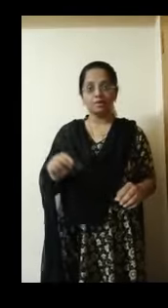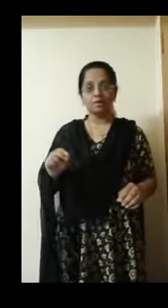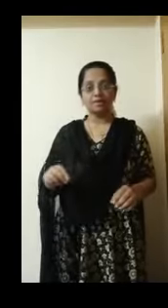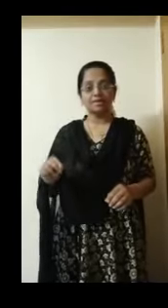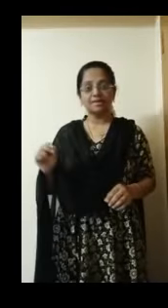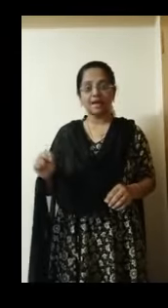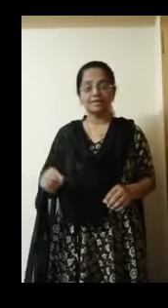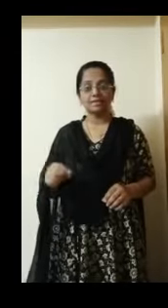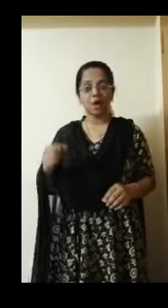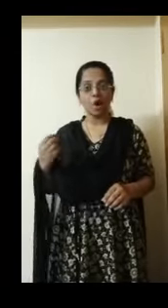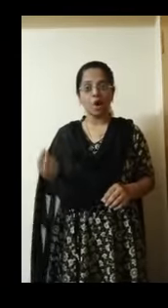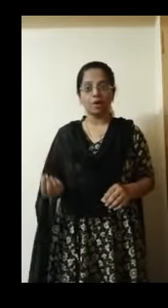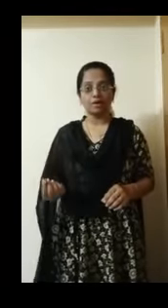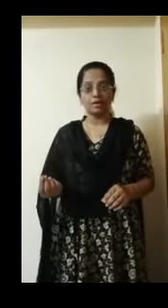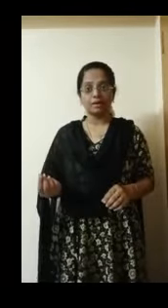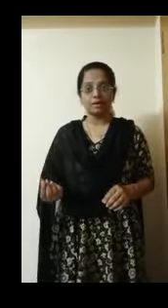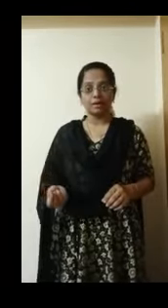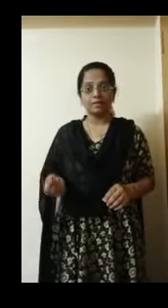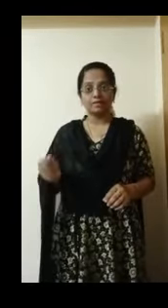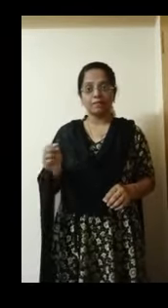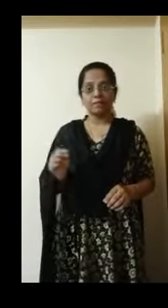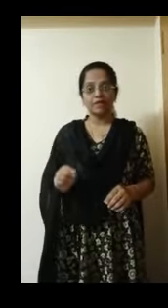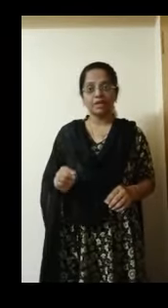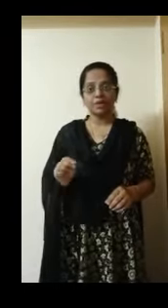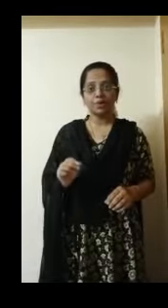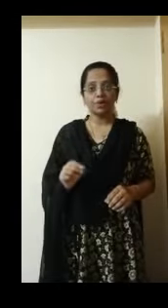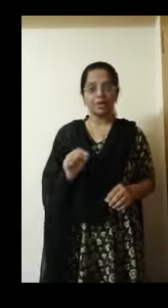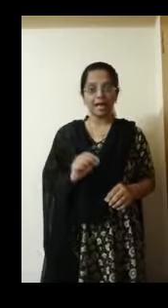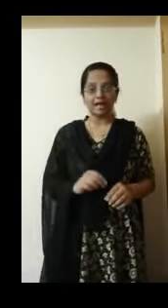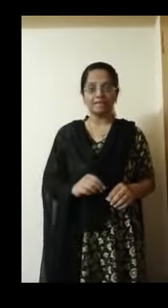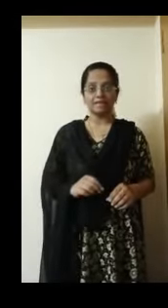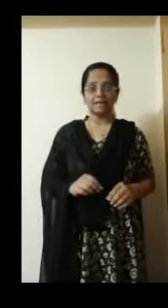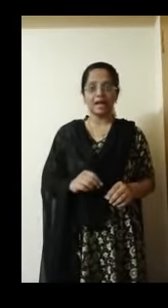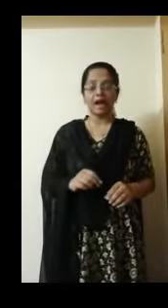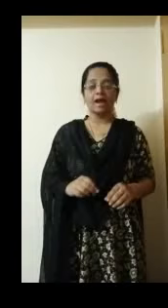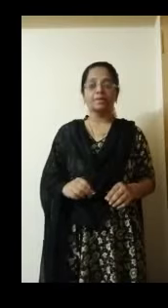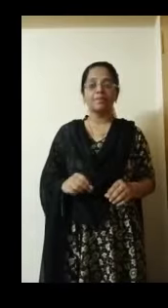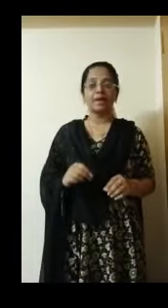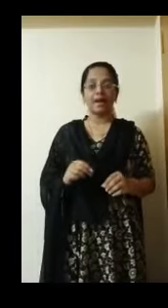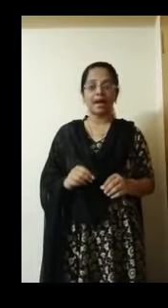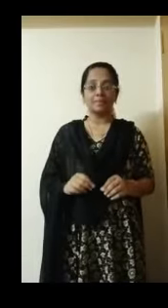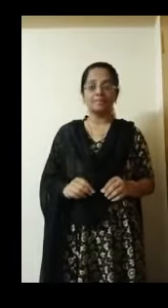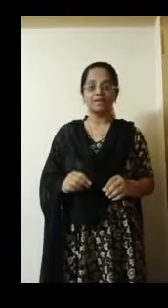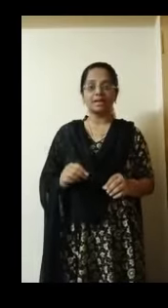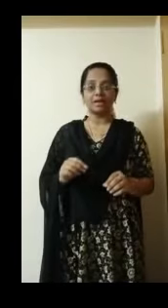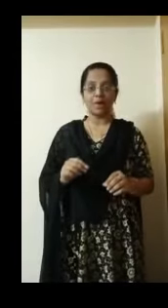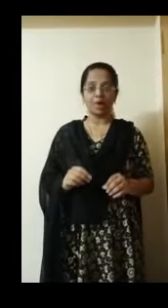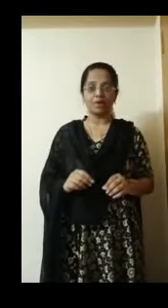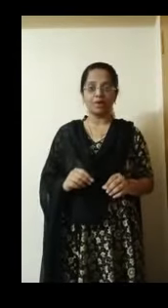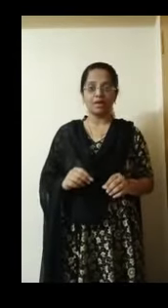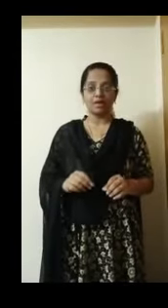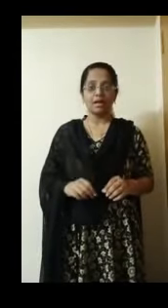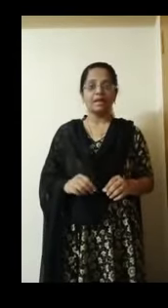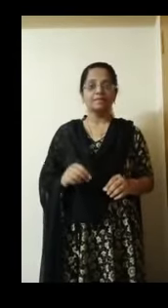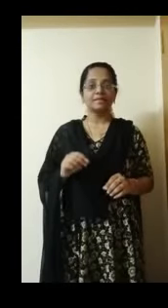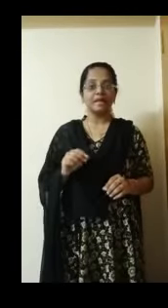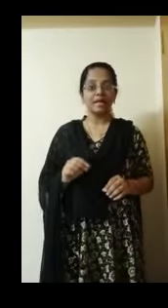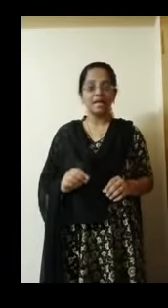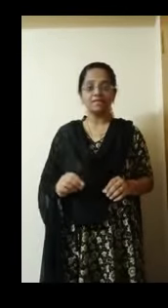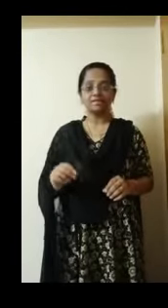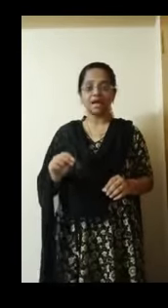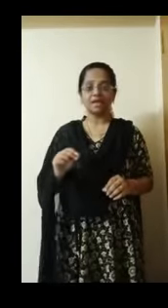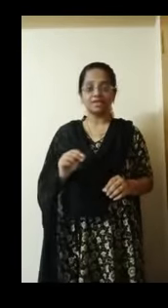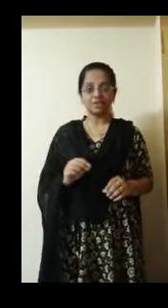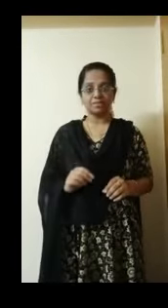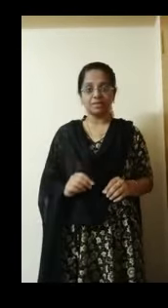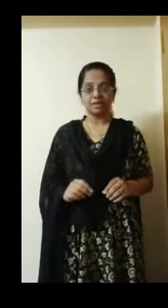and wood that's hard. Some window glass and perhaps a yard. It's